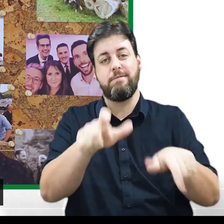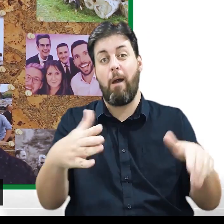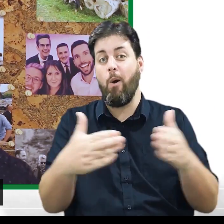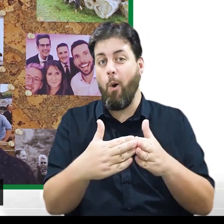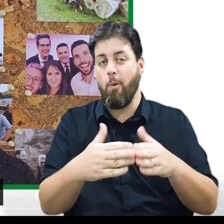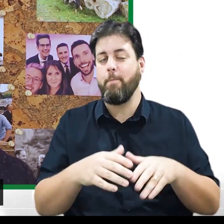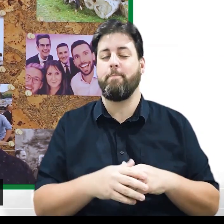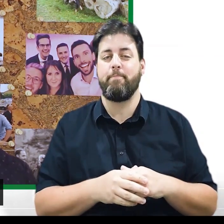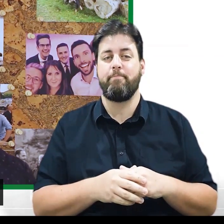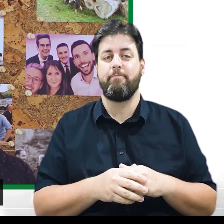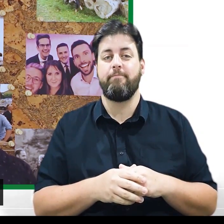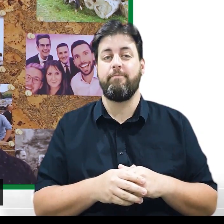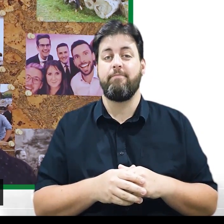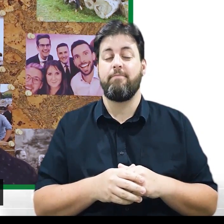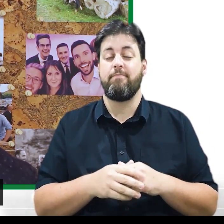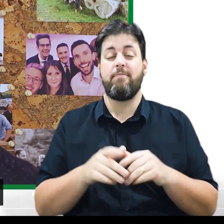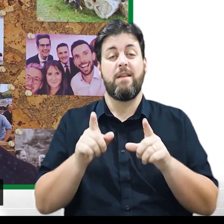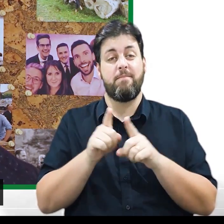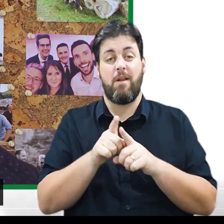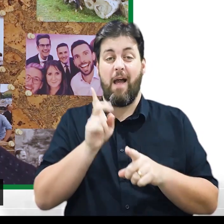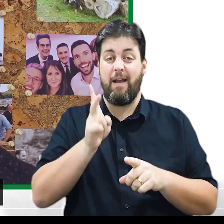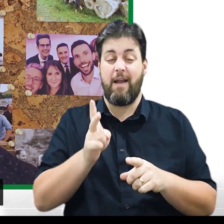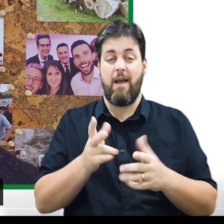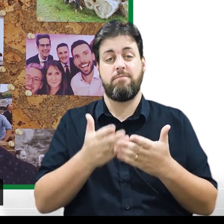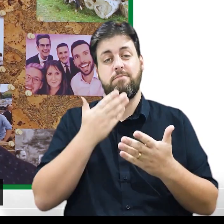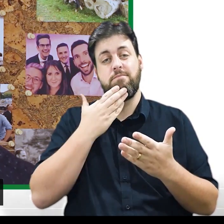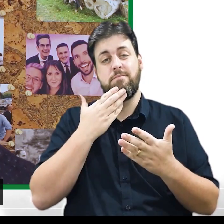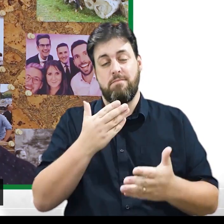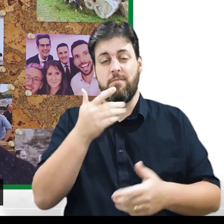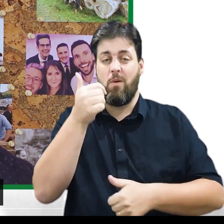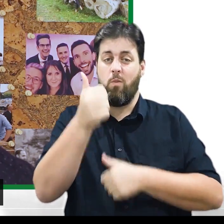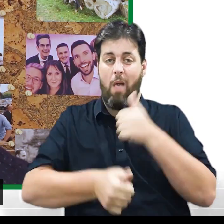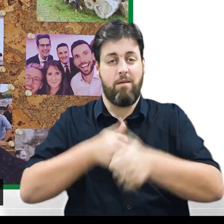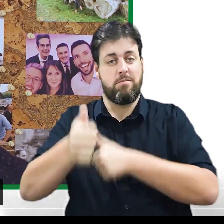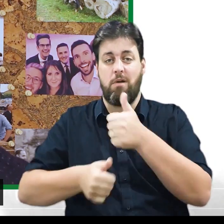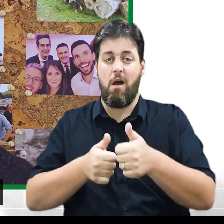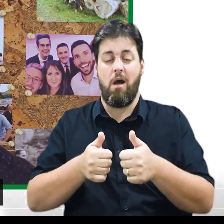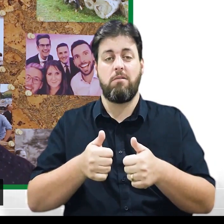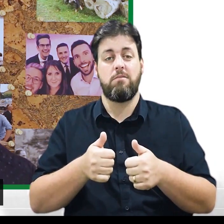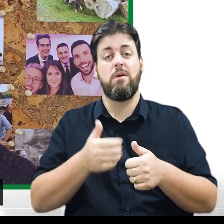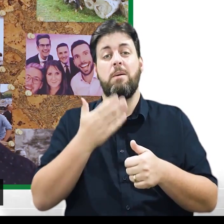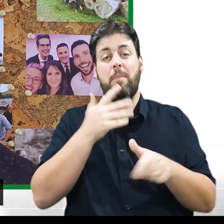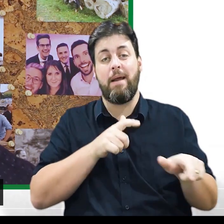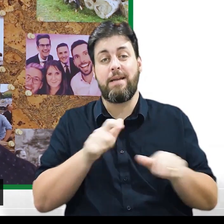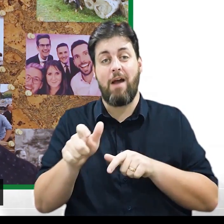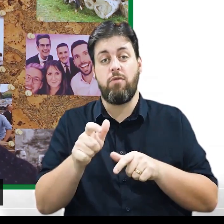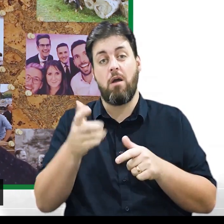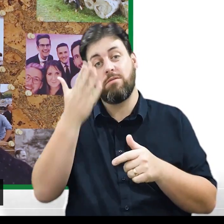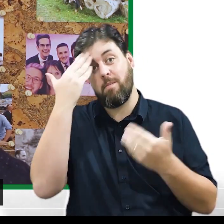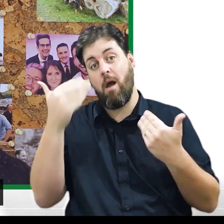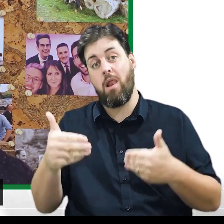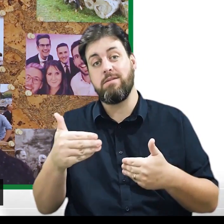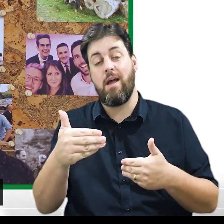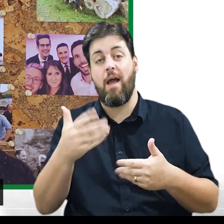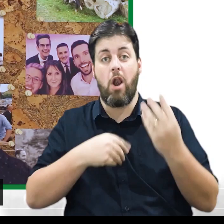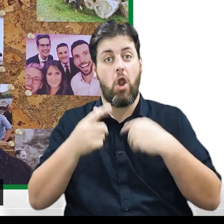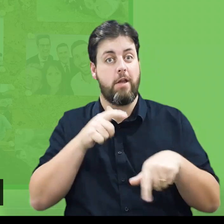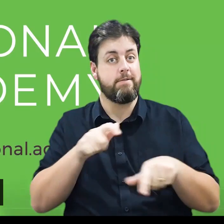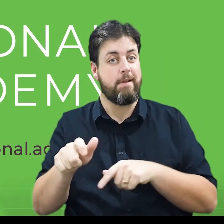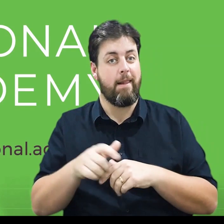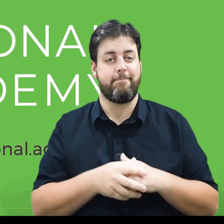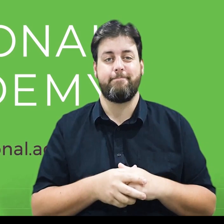home. Again, a big well done to all of you, and keep up some learning over the summer